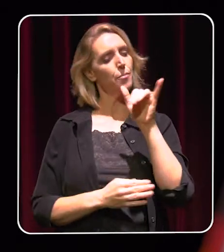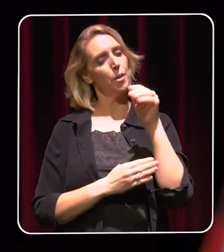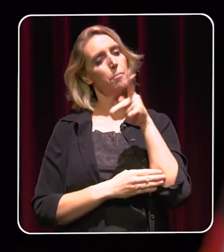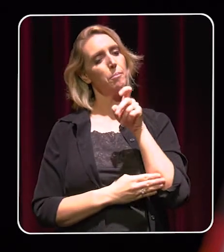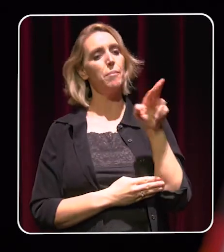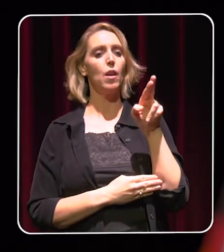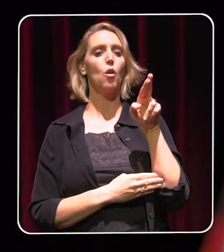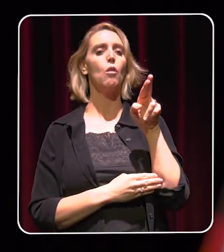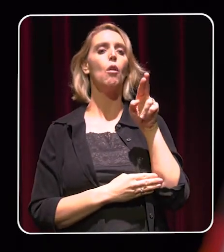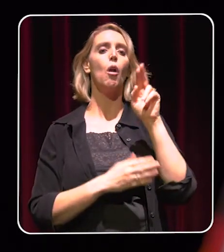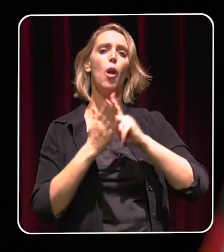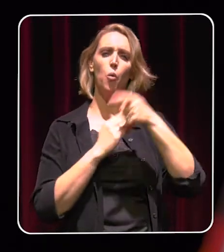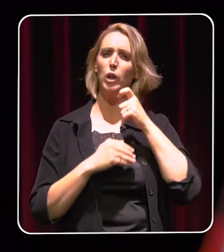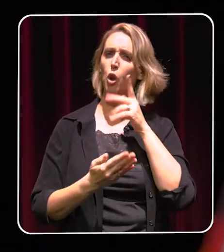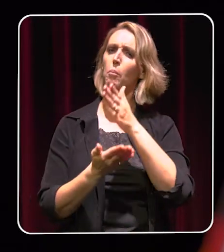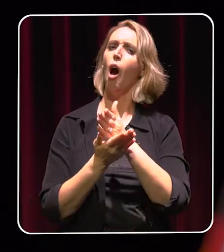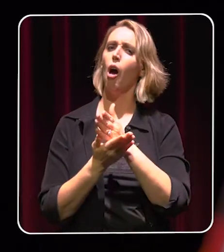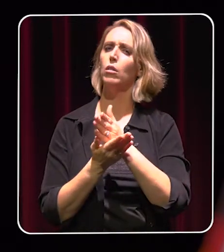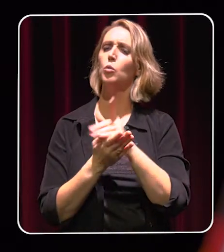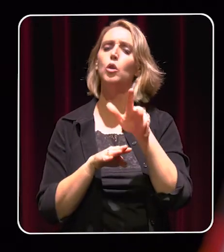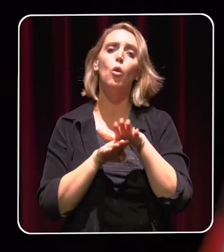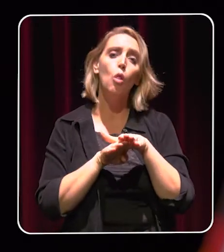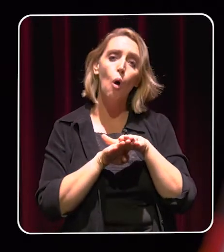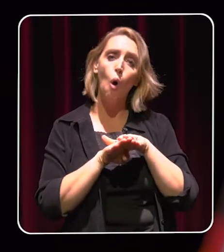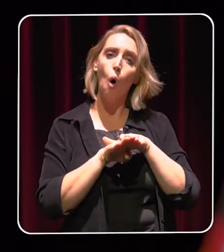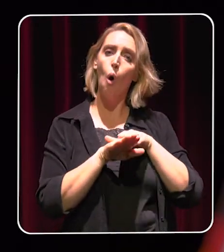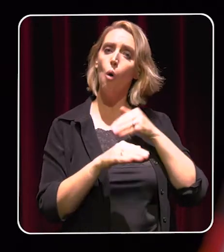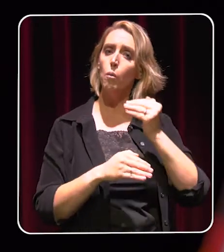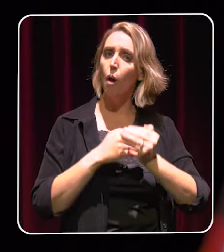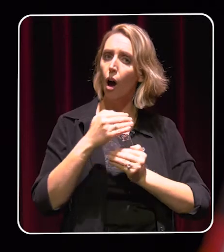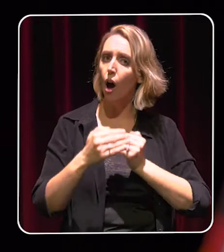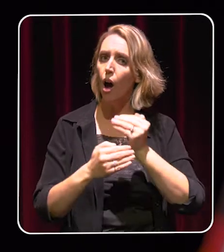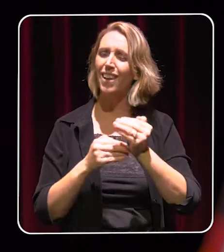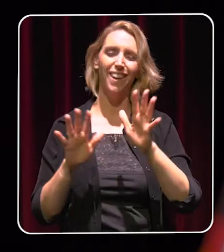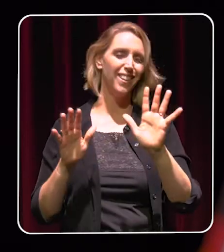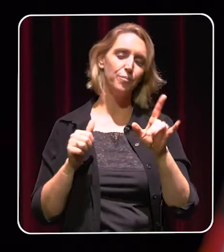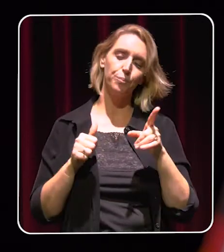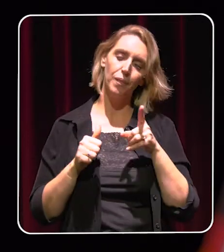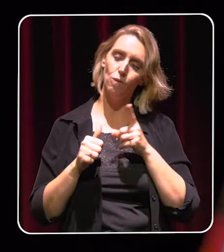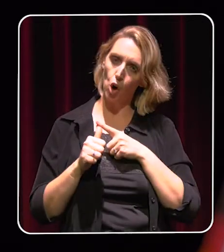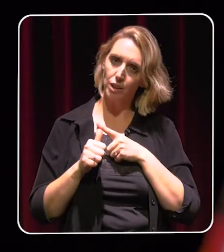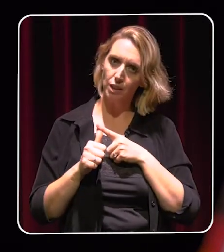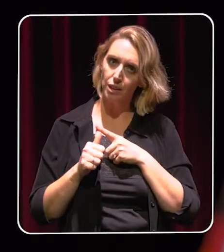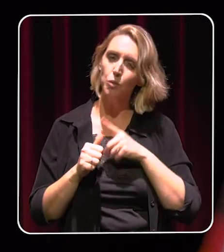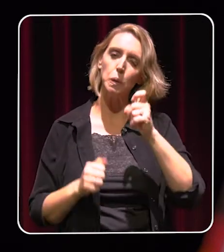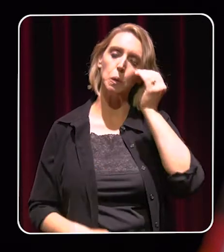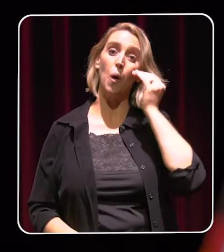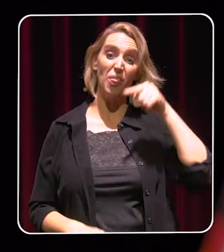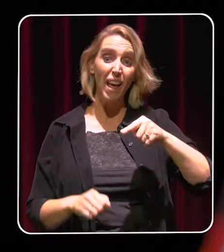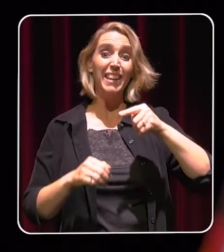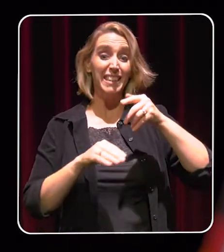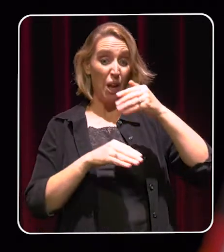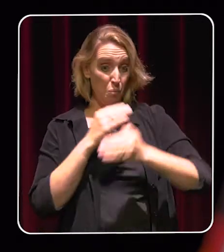Pier project, that we should hit the pause button, that we should slow this process down. Well, first, it's worth noting that